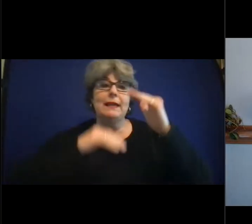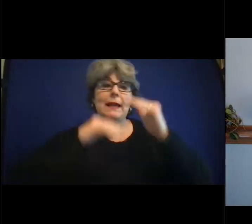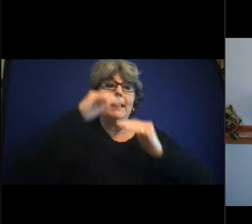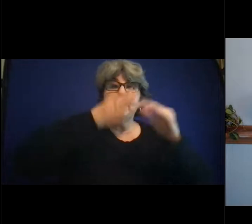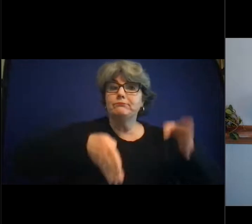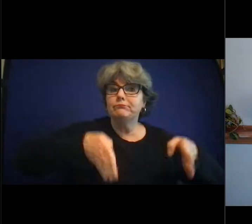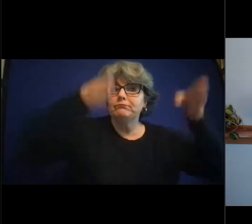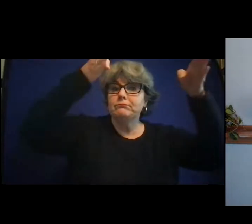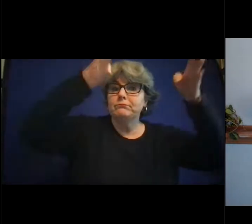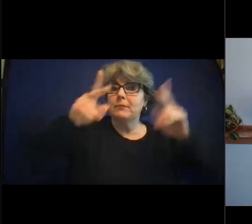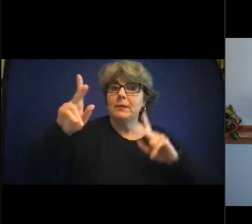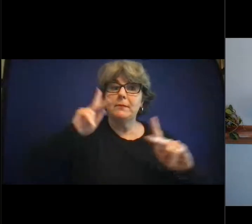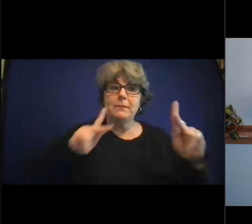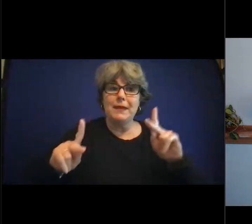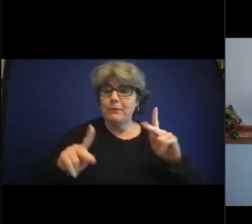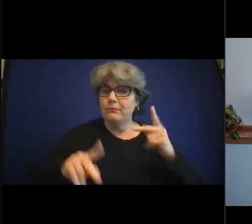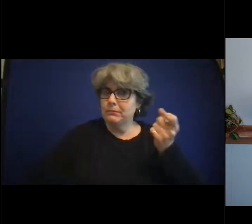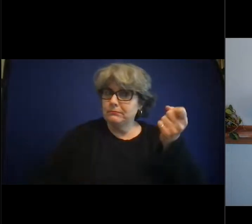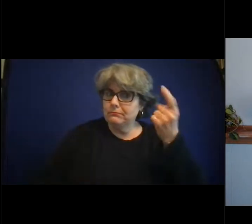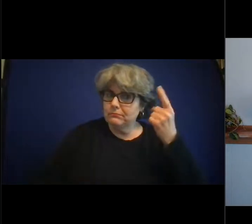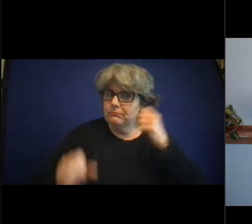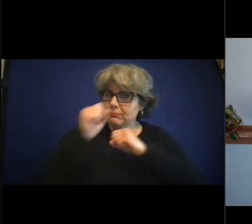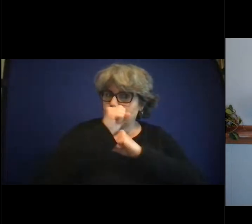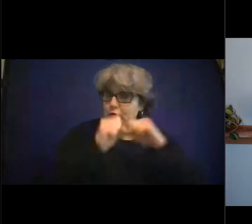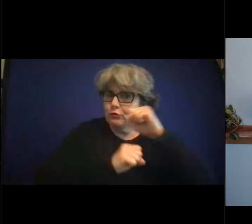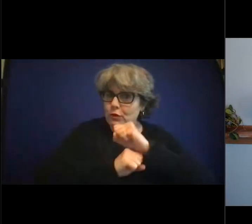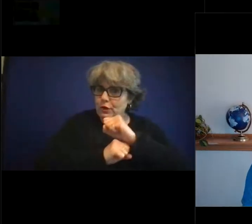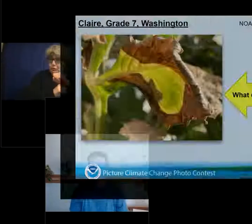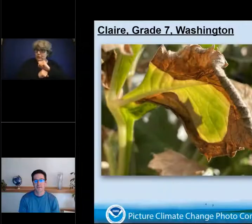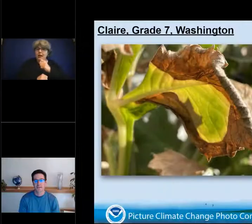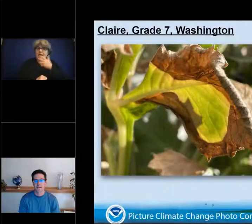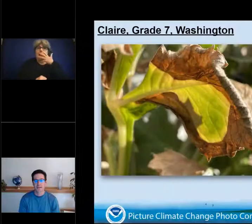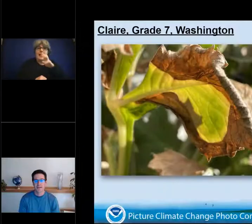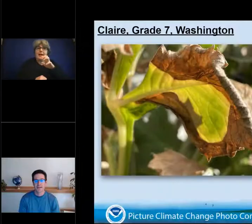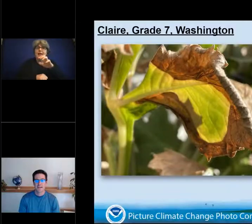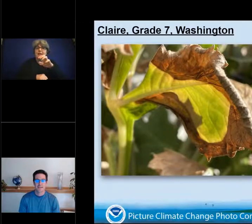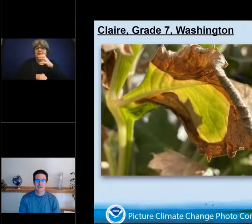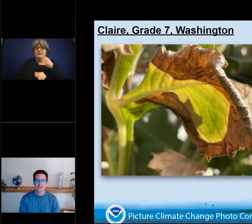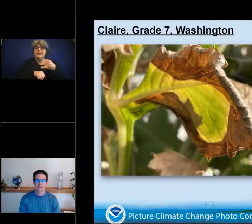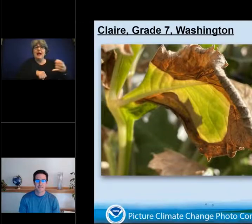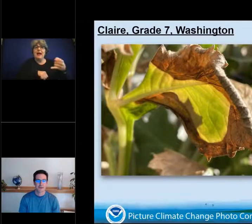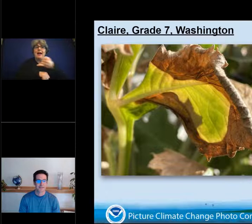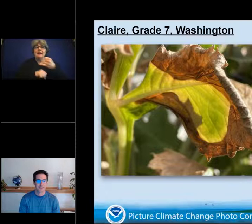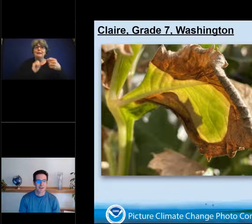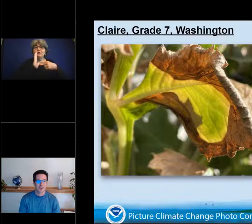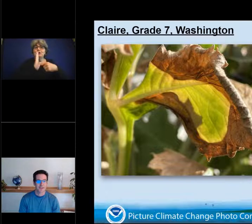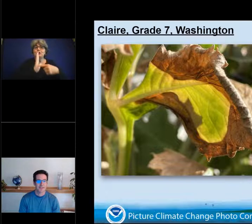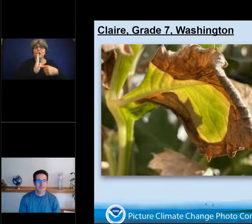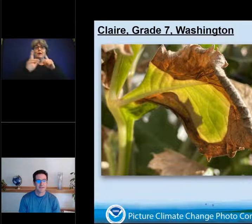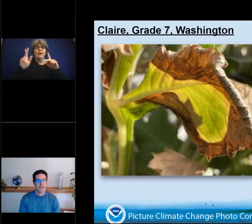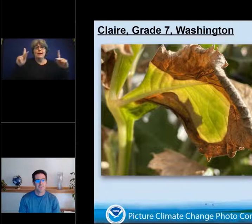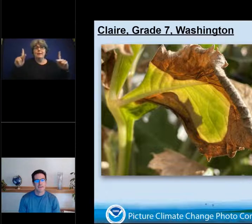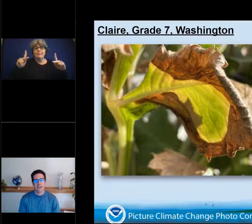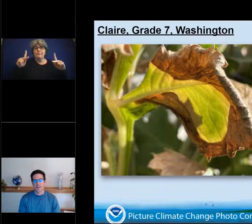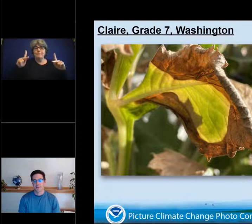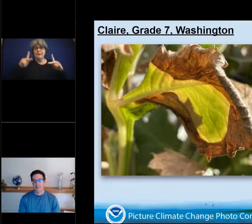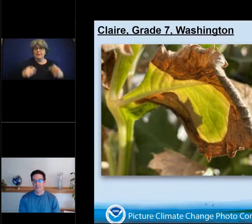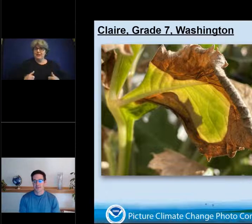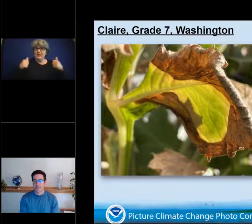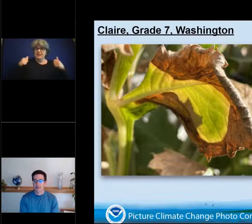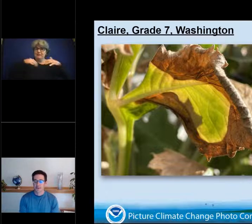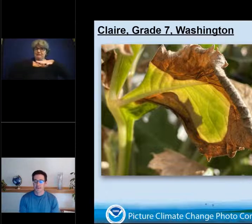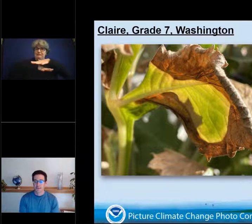help humans, but at the same infrastructure leads to urban heat islands, like Paul was saying, in densely populated areas.